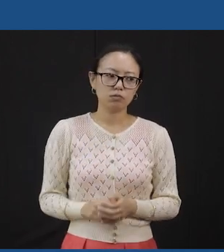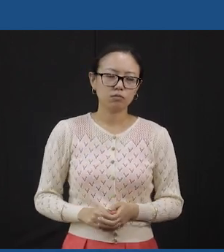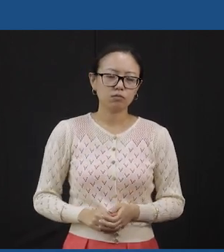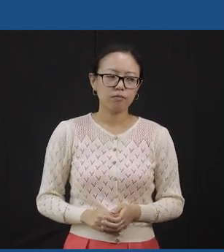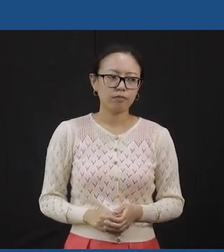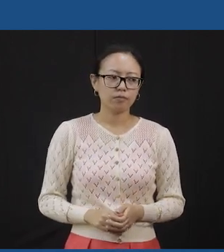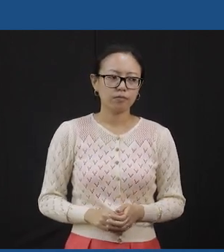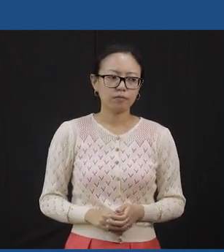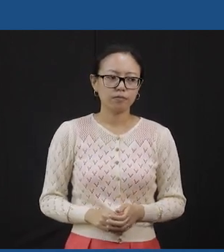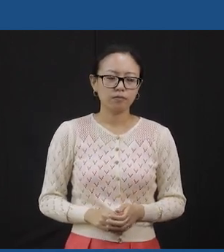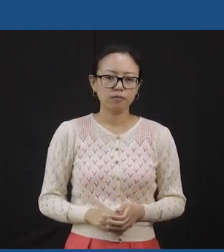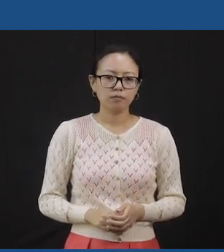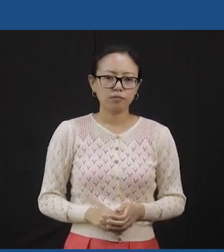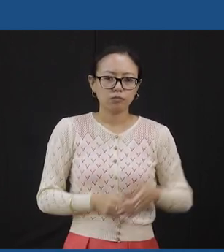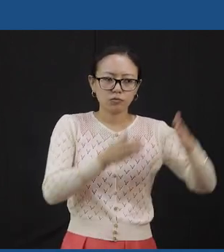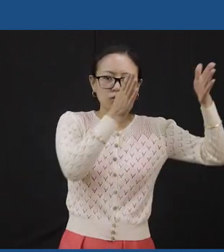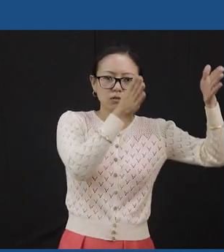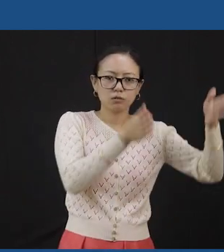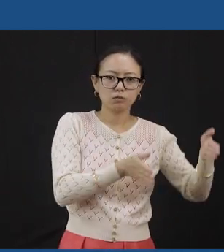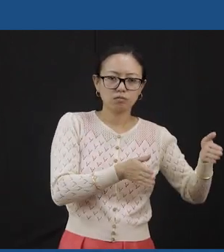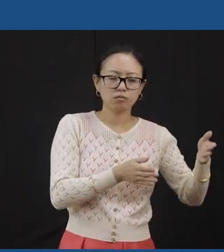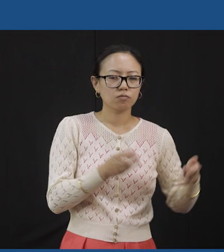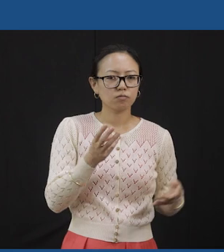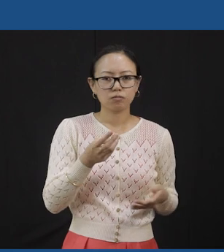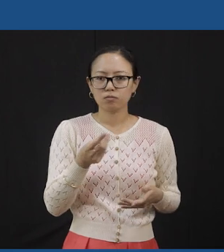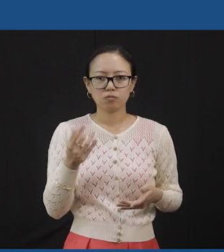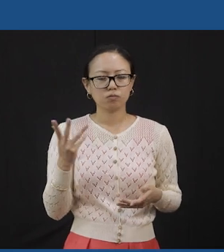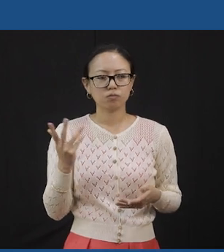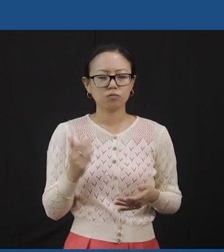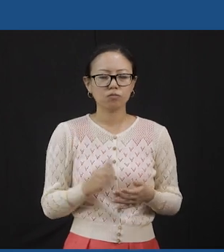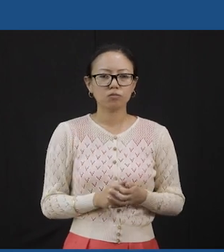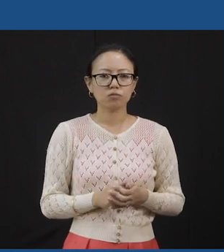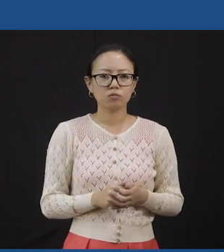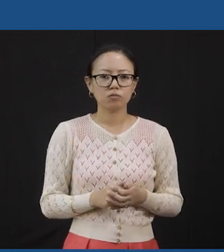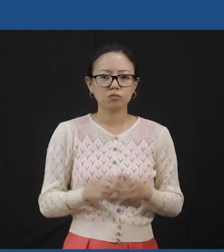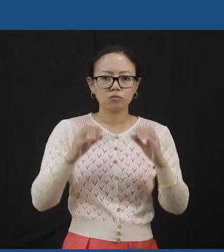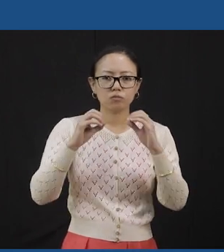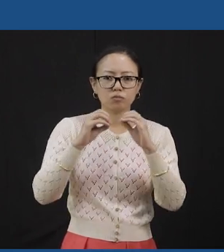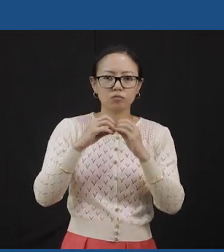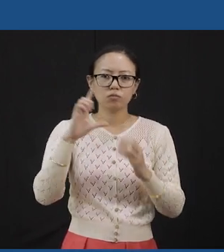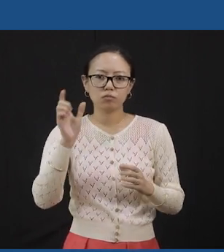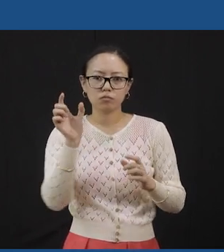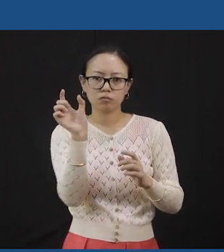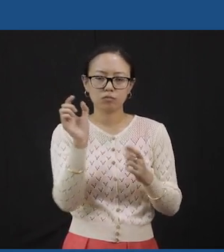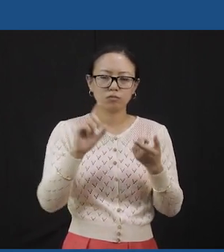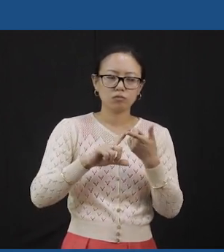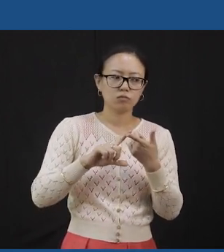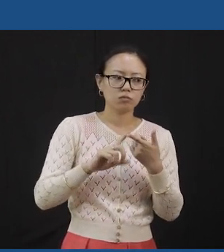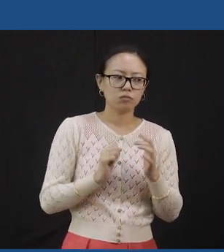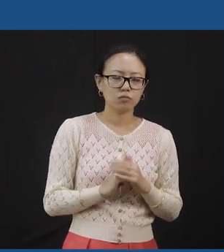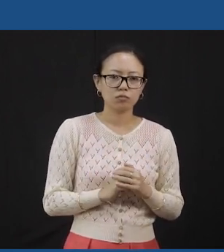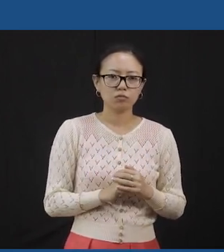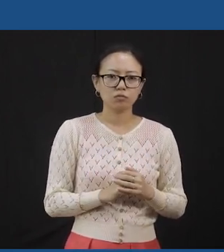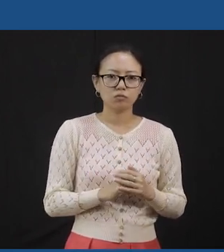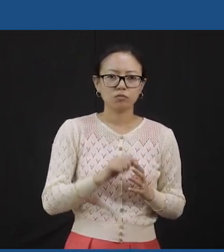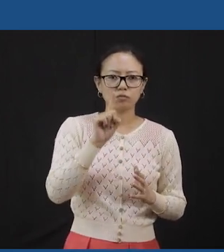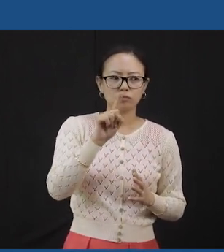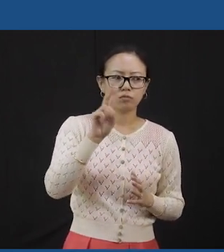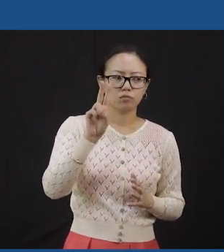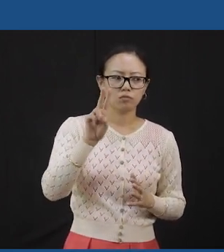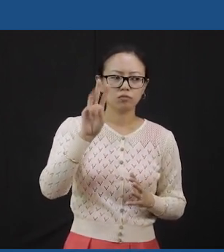Now we will count the hundreds place. That is blue in color. 1,